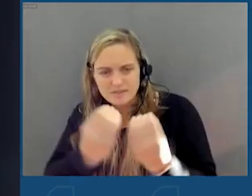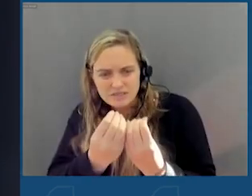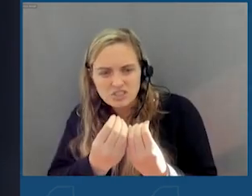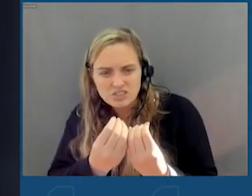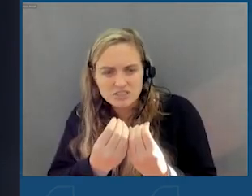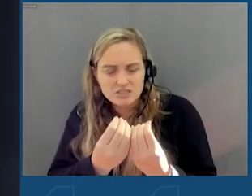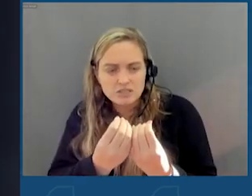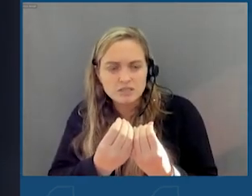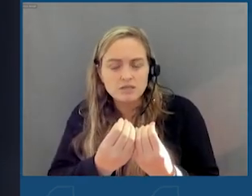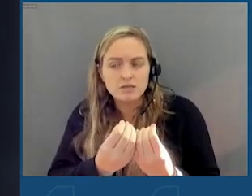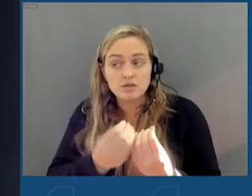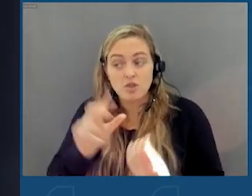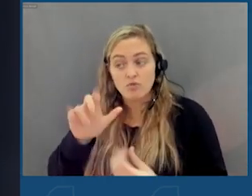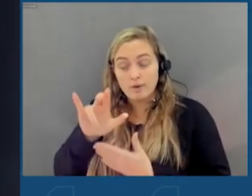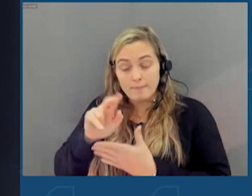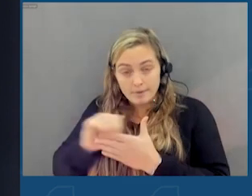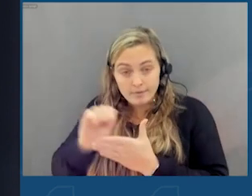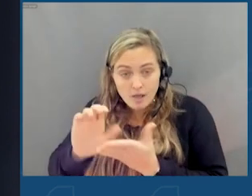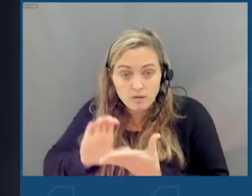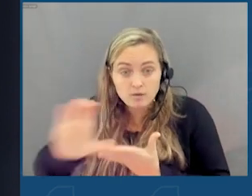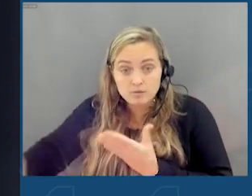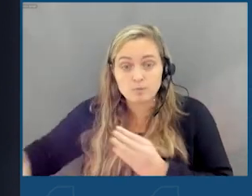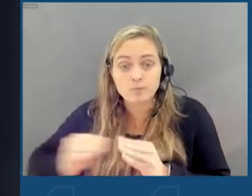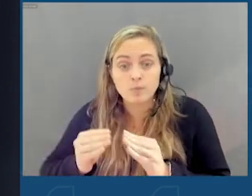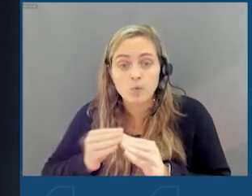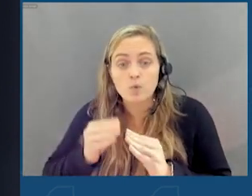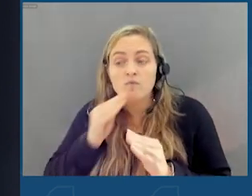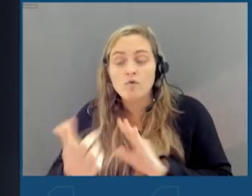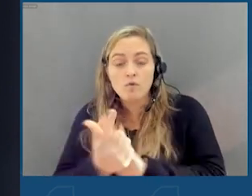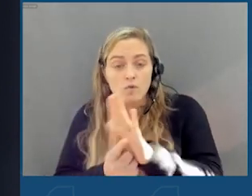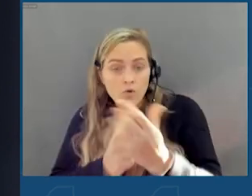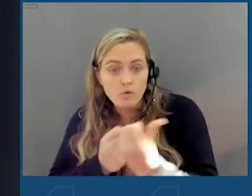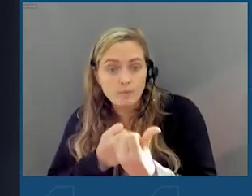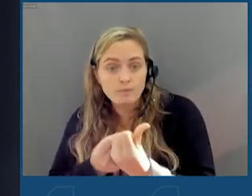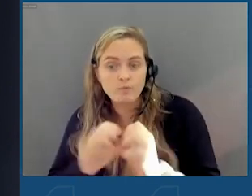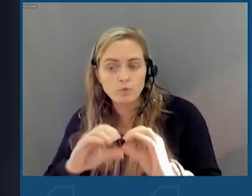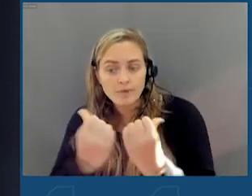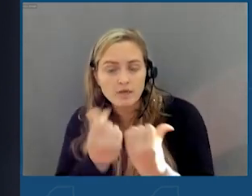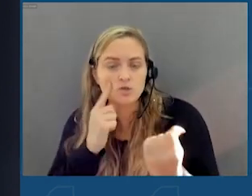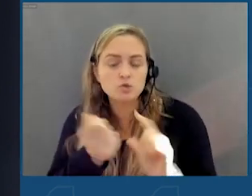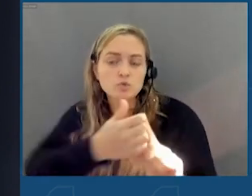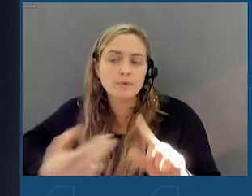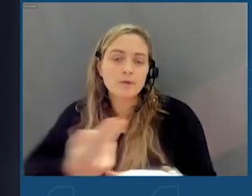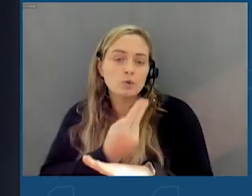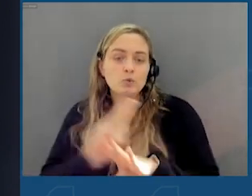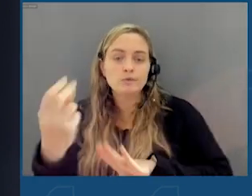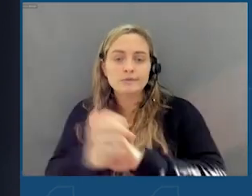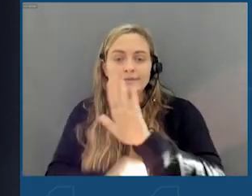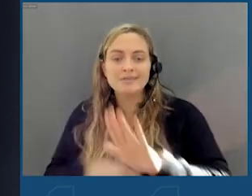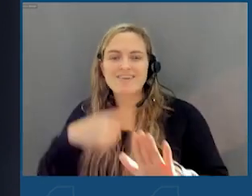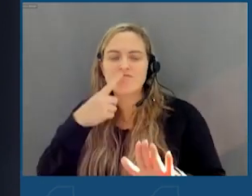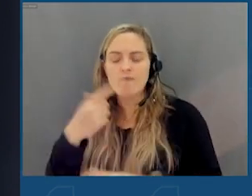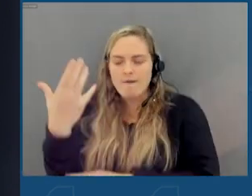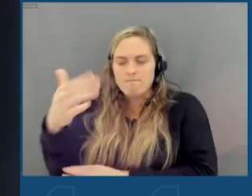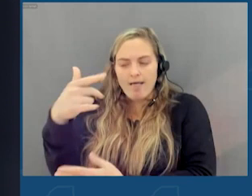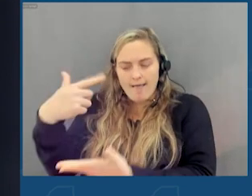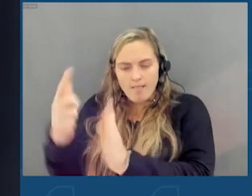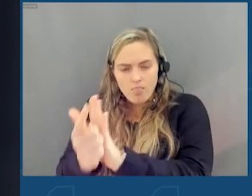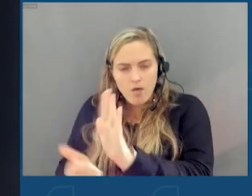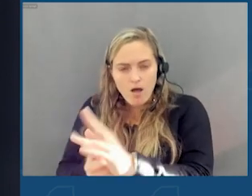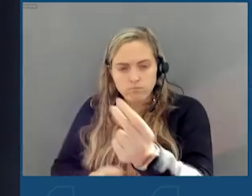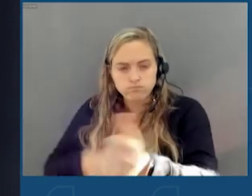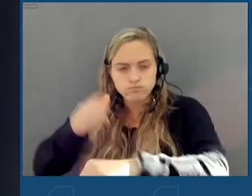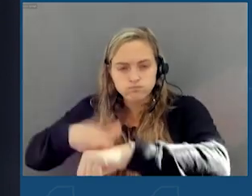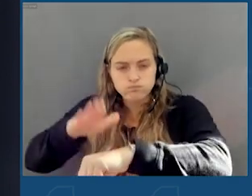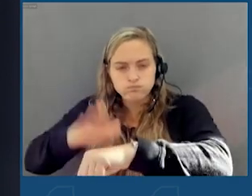additional $3 million to help law enforcement agencies expand the use of our state's red flag law for hate crimes